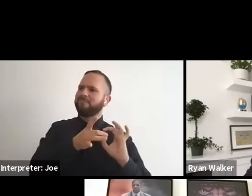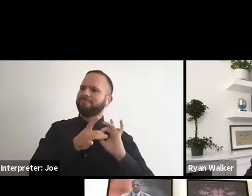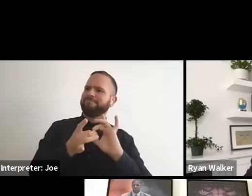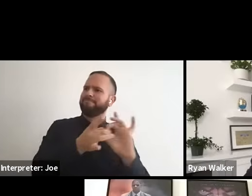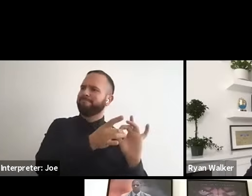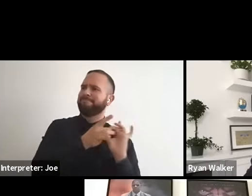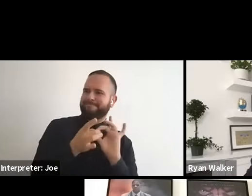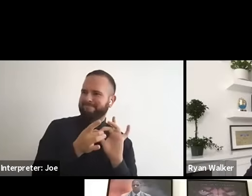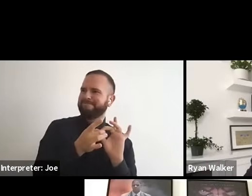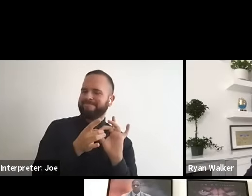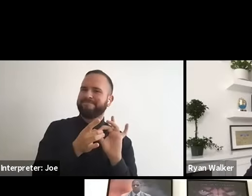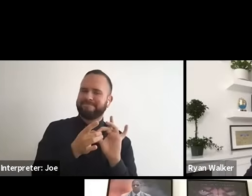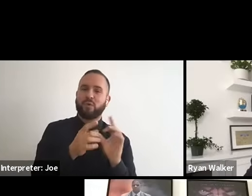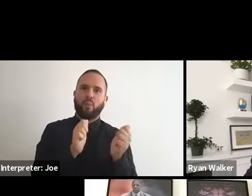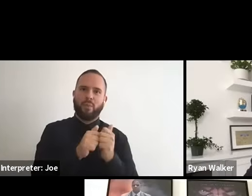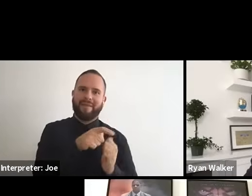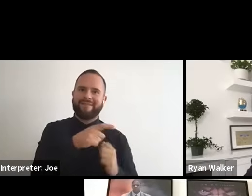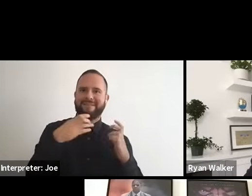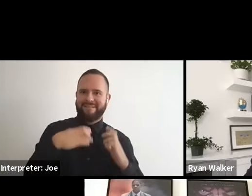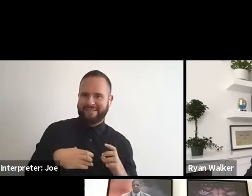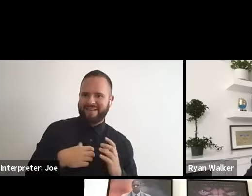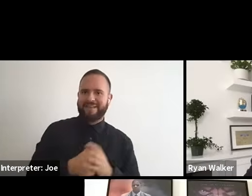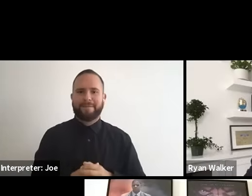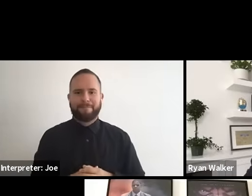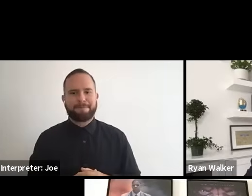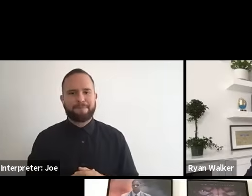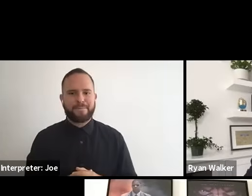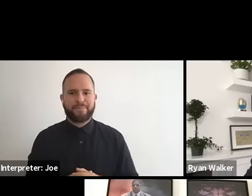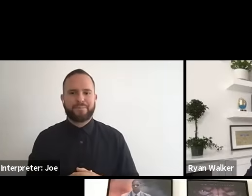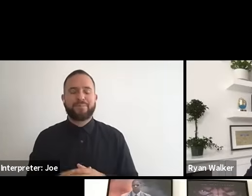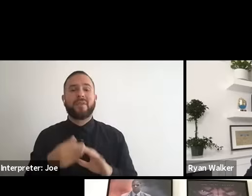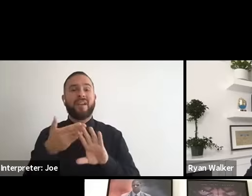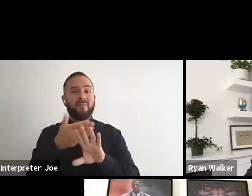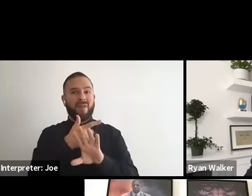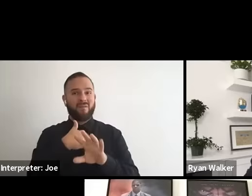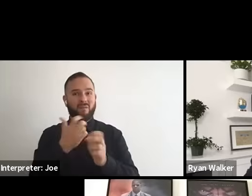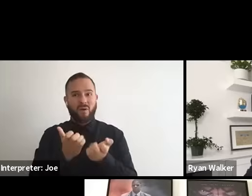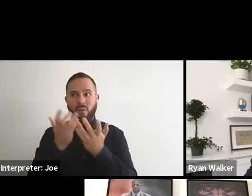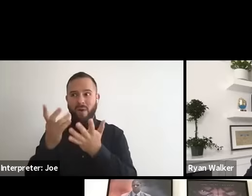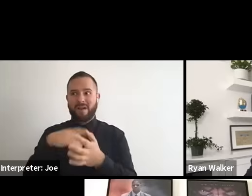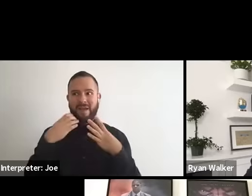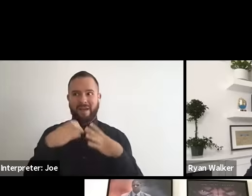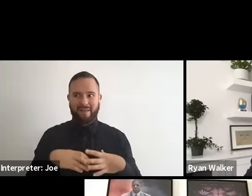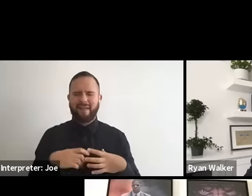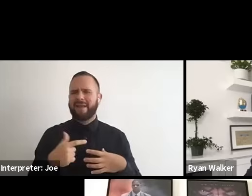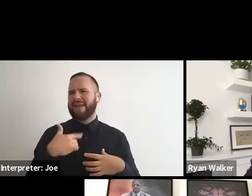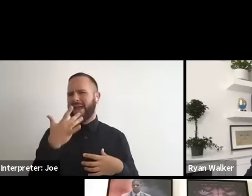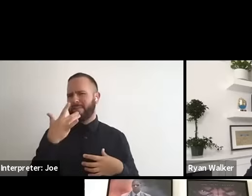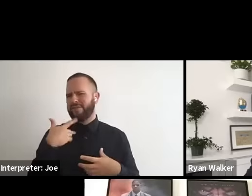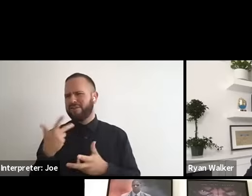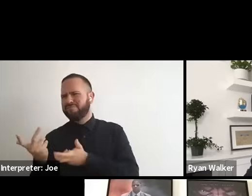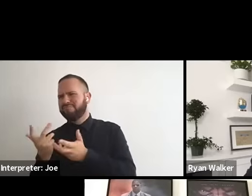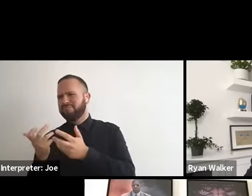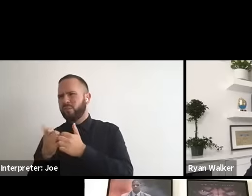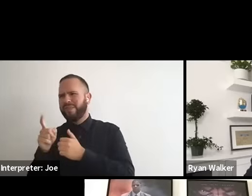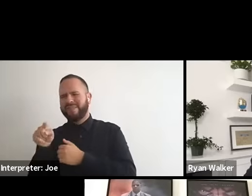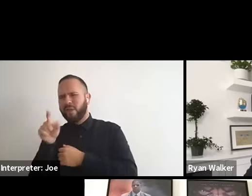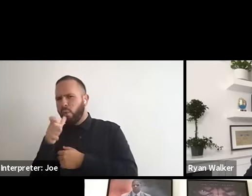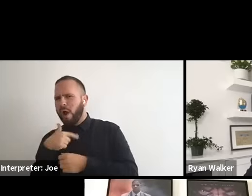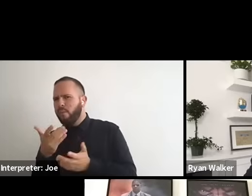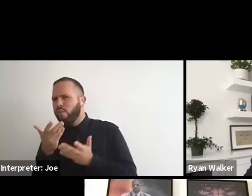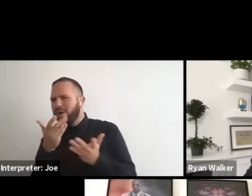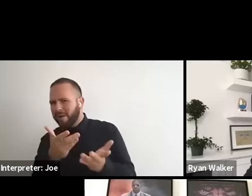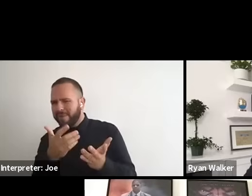I consult all the time with agents and managers before giving a recommendation to my client, just to ensure that, we're approaching something as a